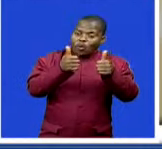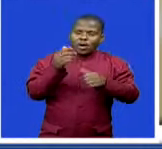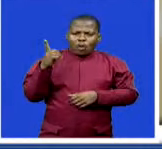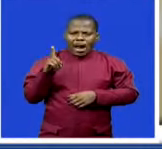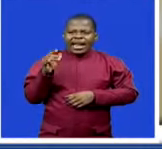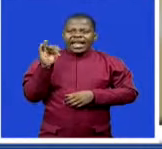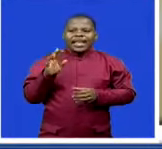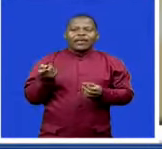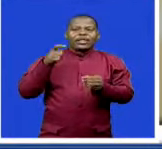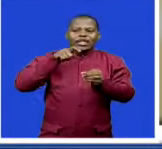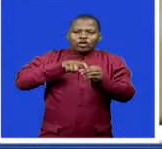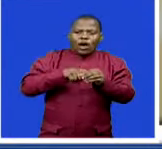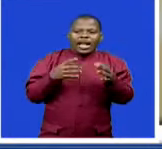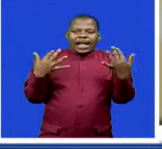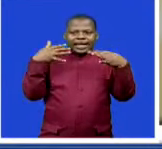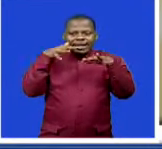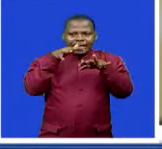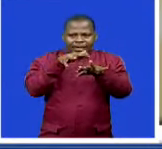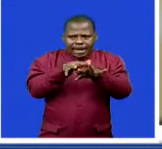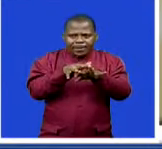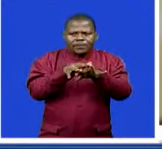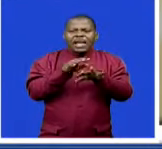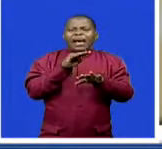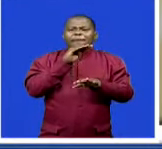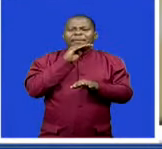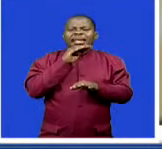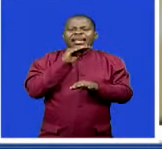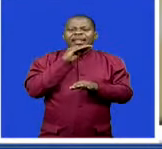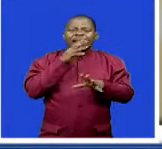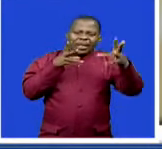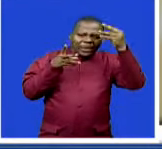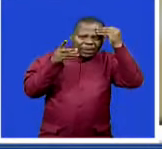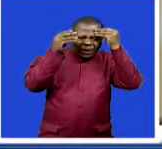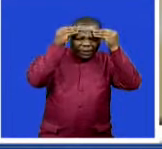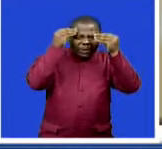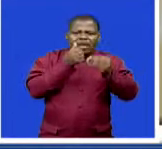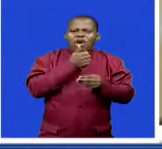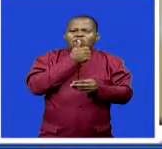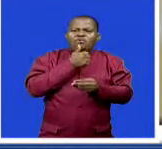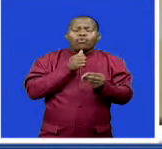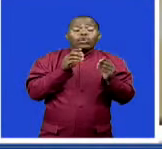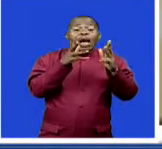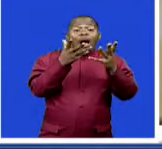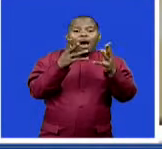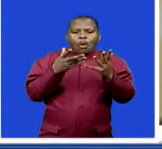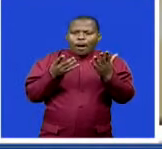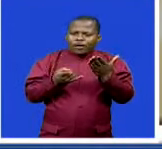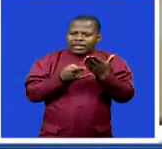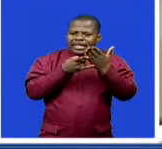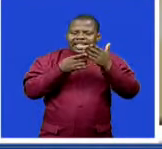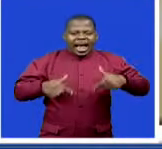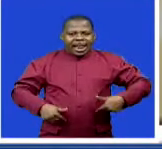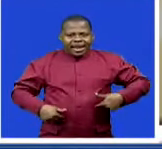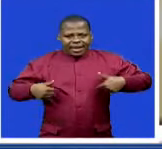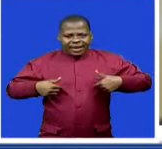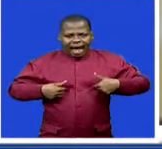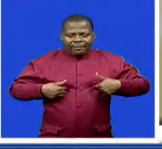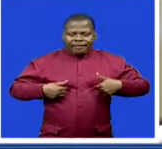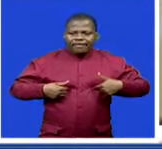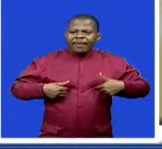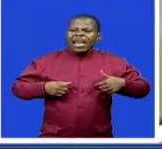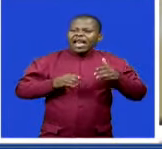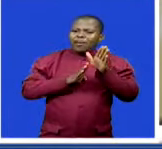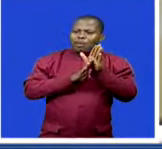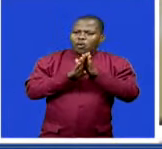ku-technology sesifunde i-social media ukuthi siyisebenzisa njani to our advantage. We must learn how to use